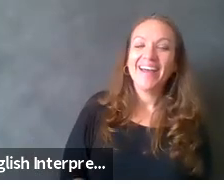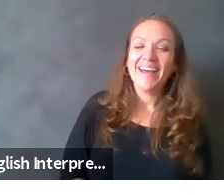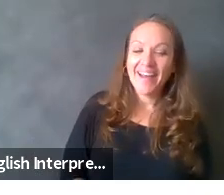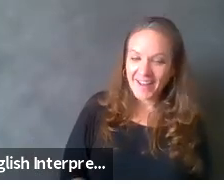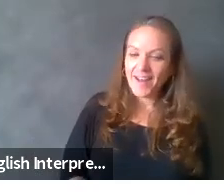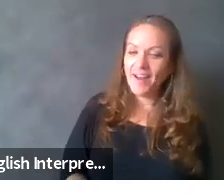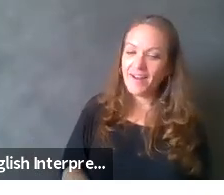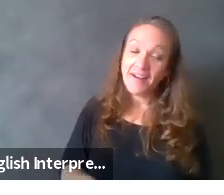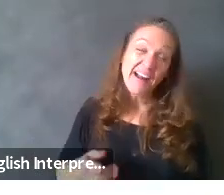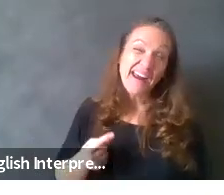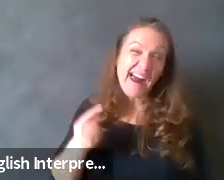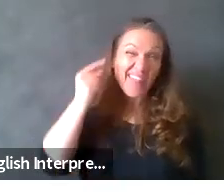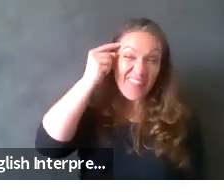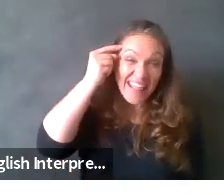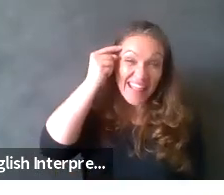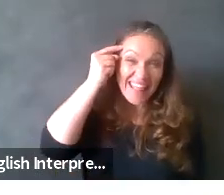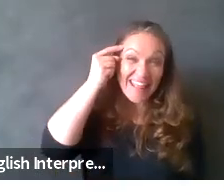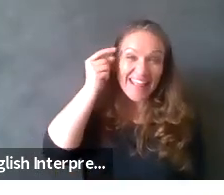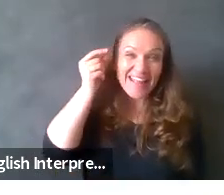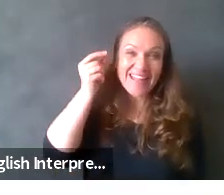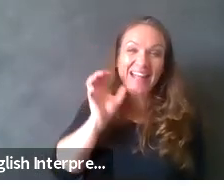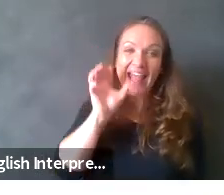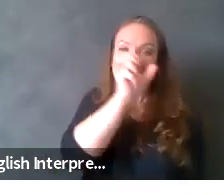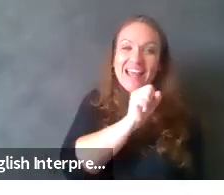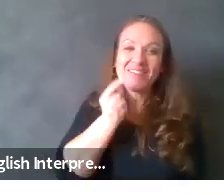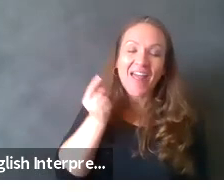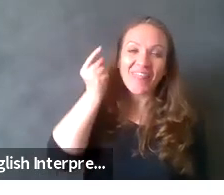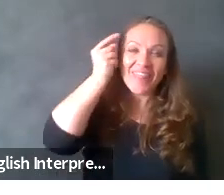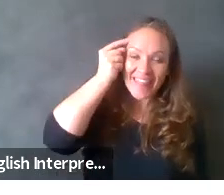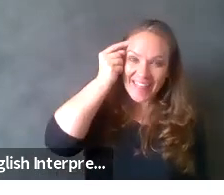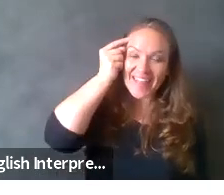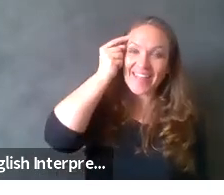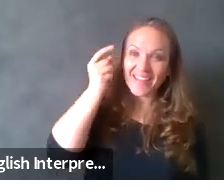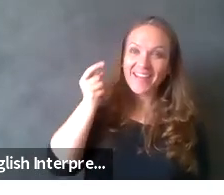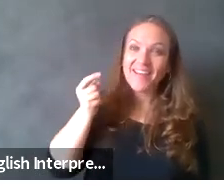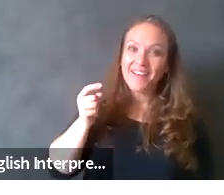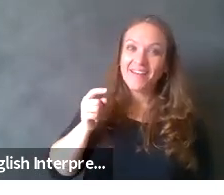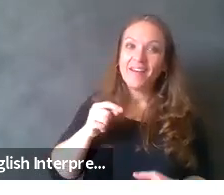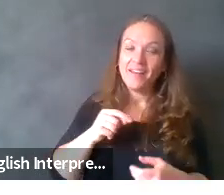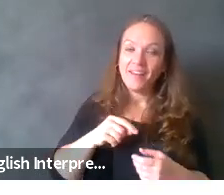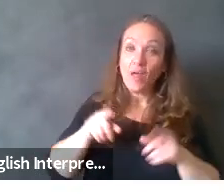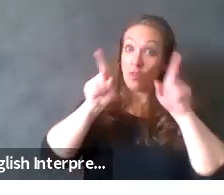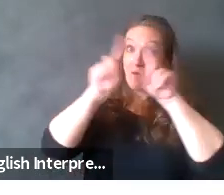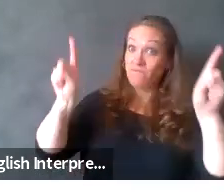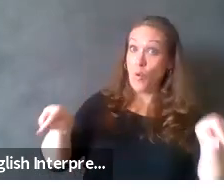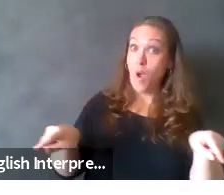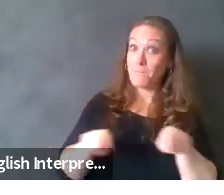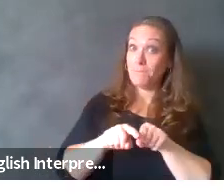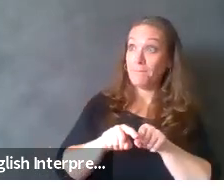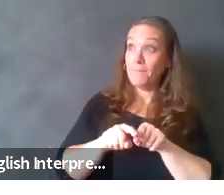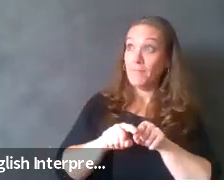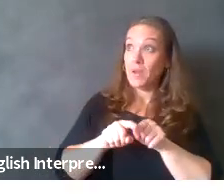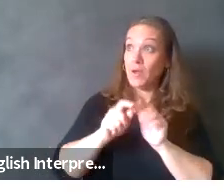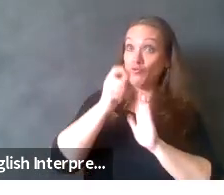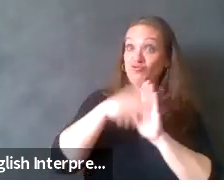I think that it was actually the form was put together in 2011,